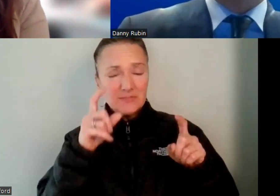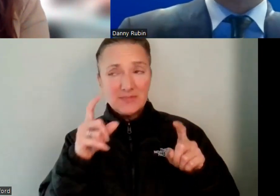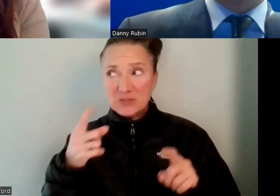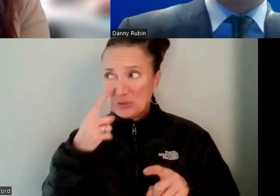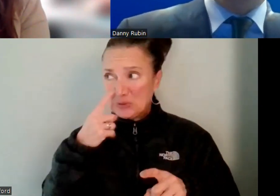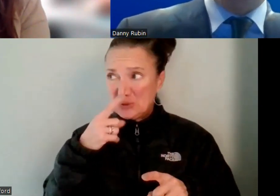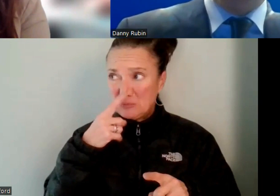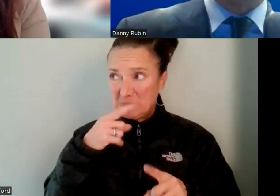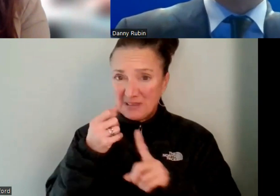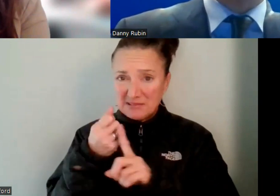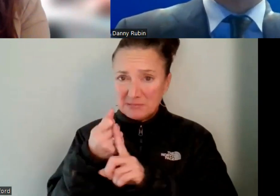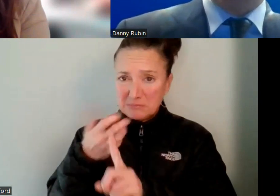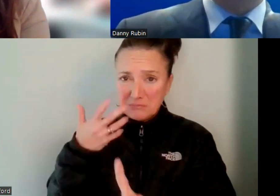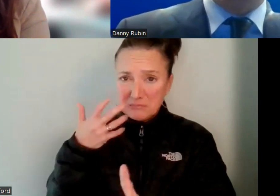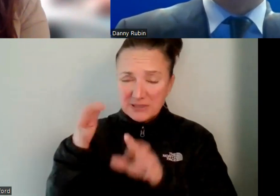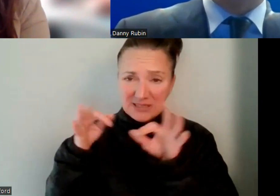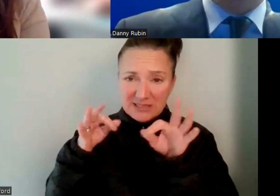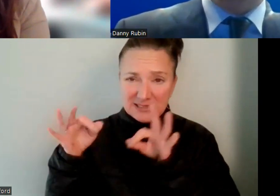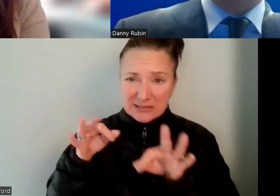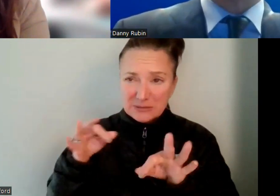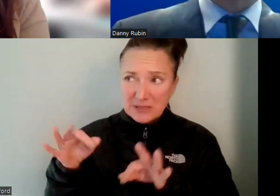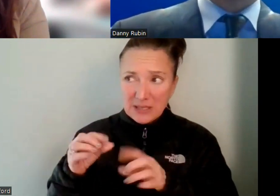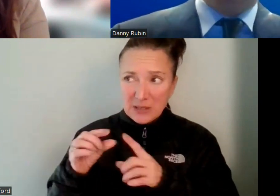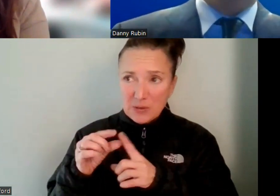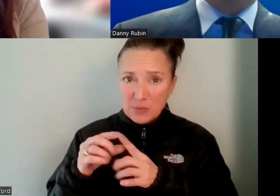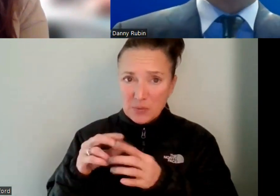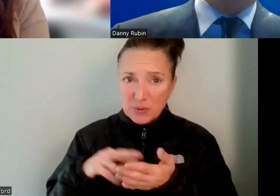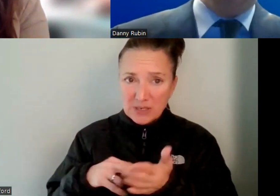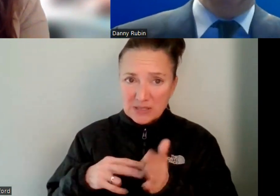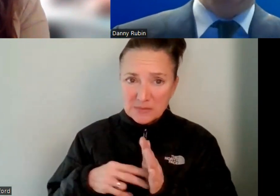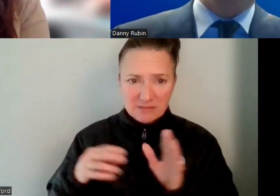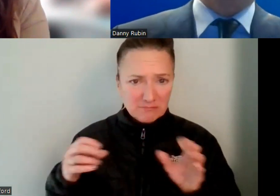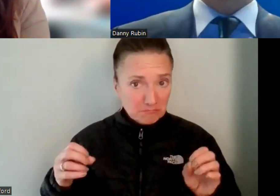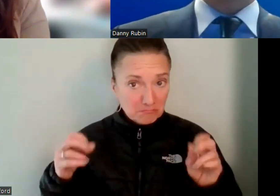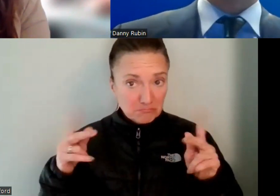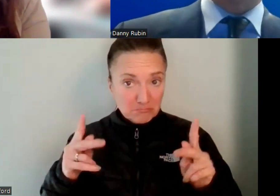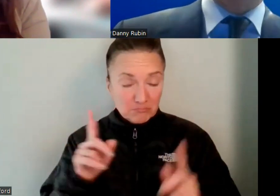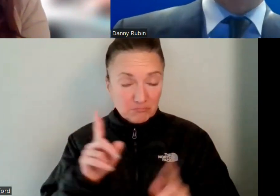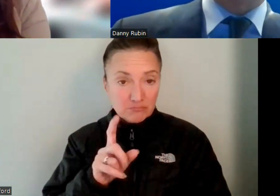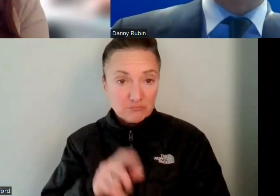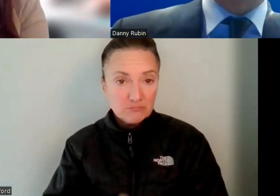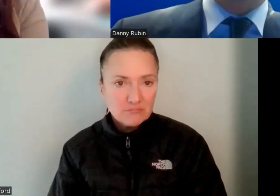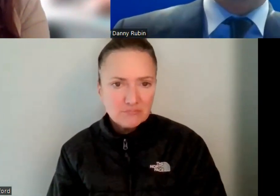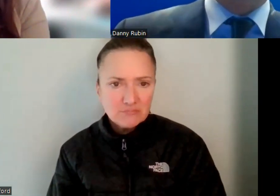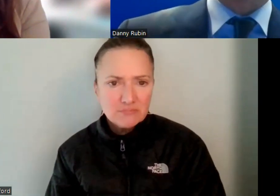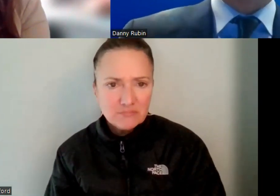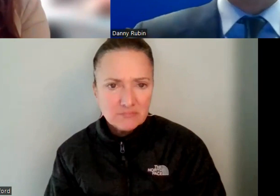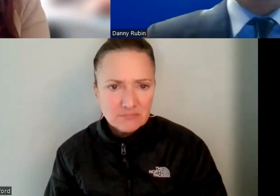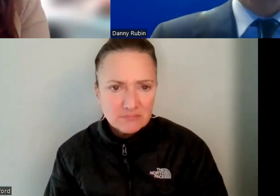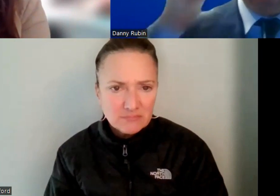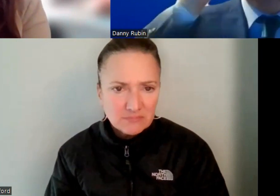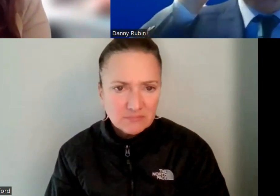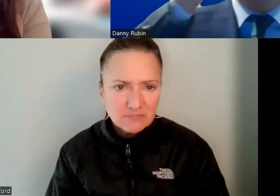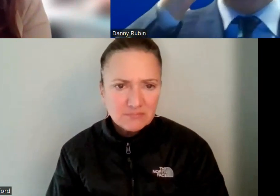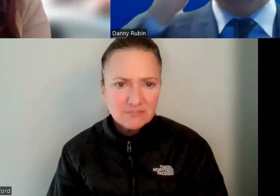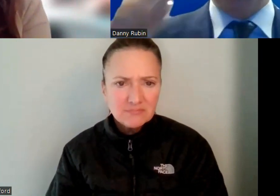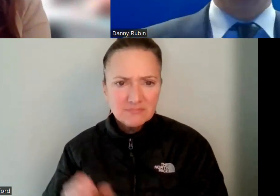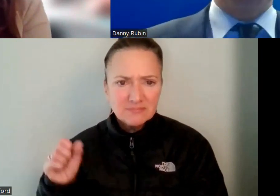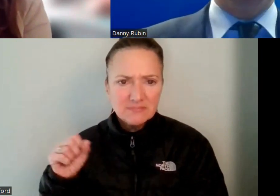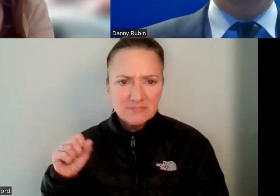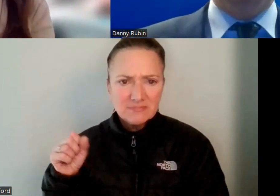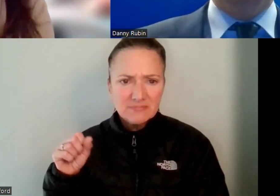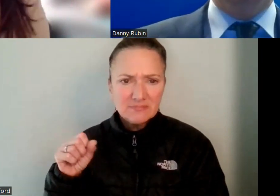telling me, what that meant? I didn't know that. Is it okay for someone to ask about Yeah, something they don't understand? Would that be okay to definitely.